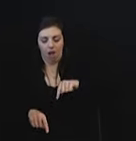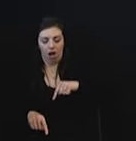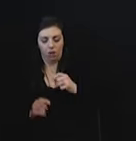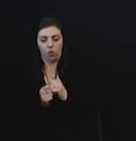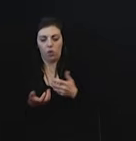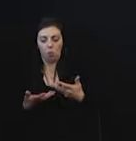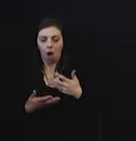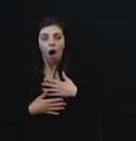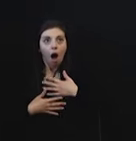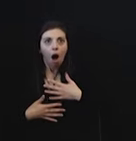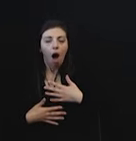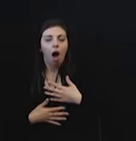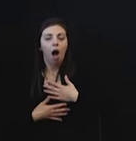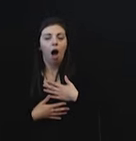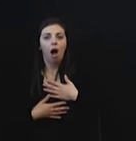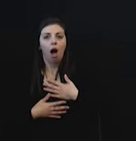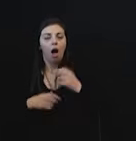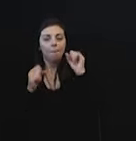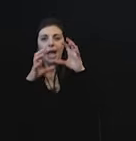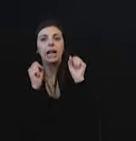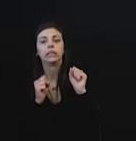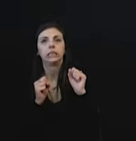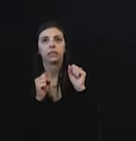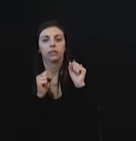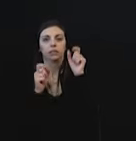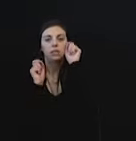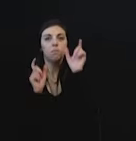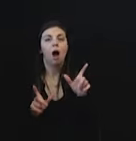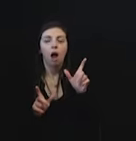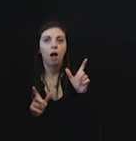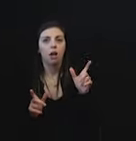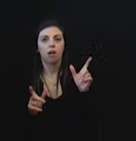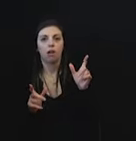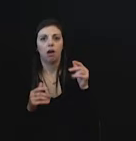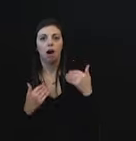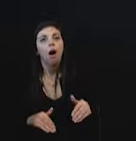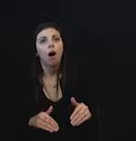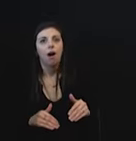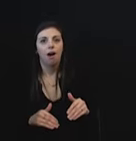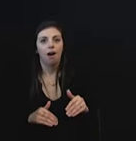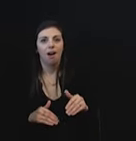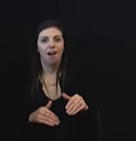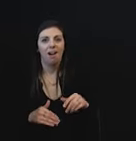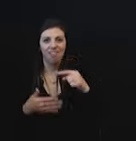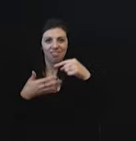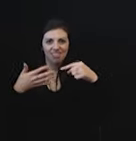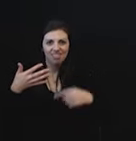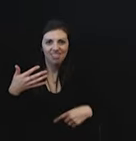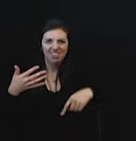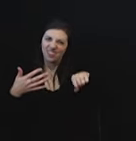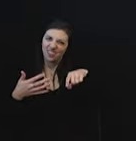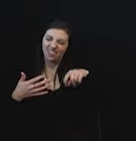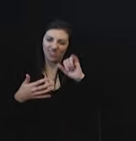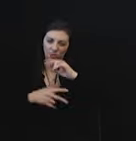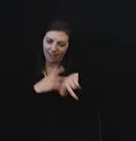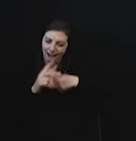of breathtaking, or taking your breath away, or surprising, right? These are emotions that have been wired within